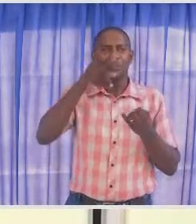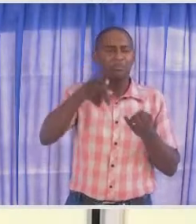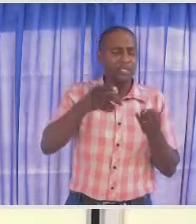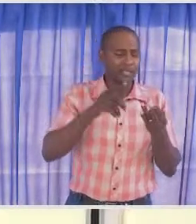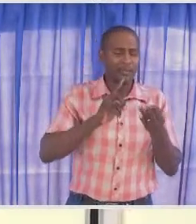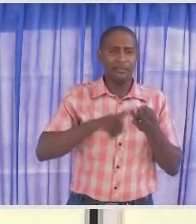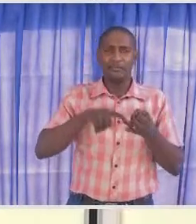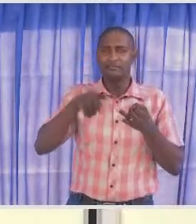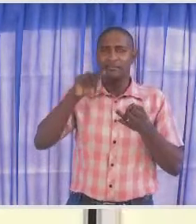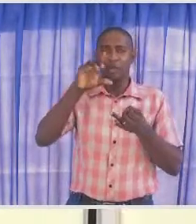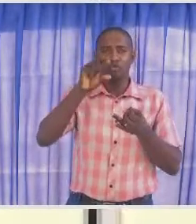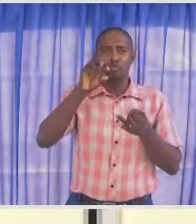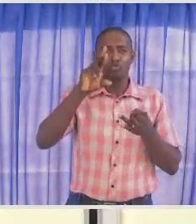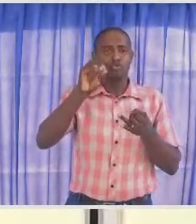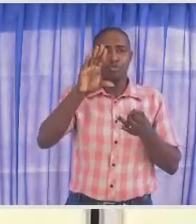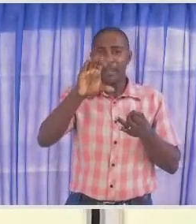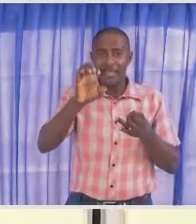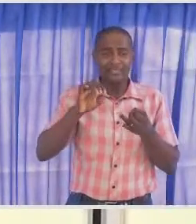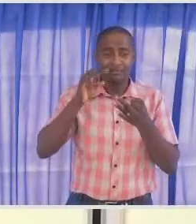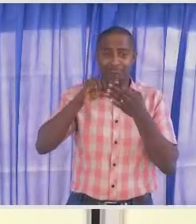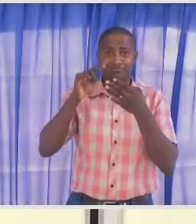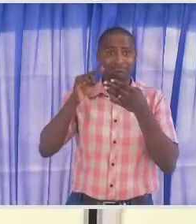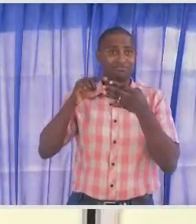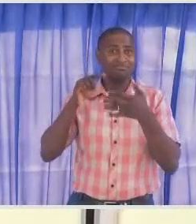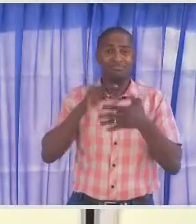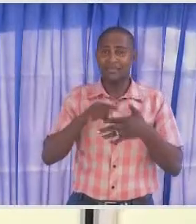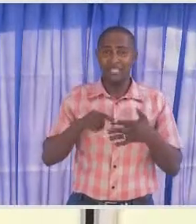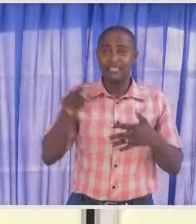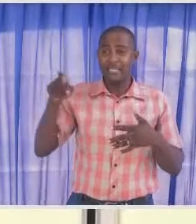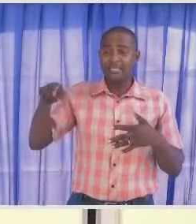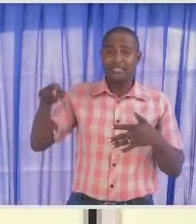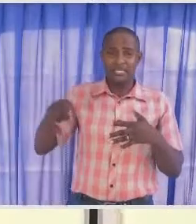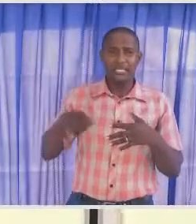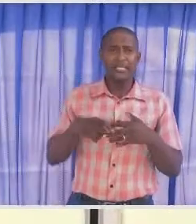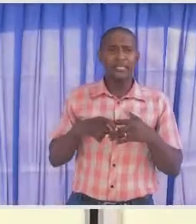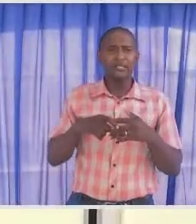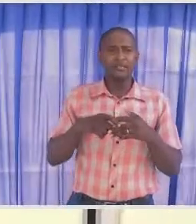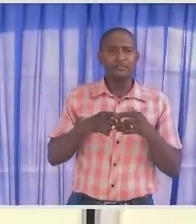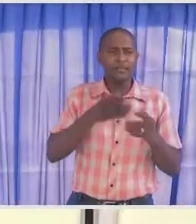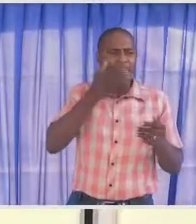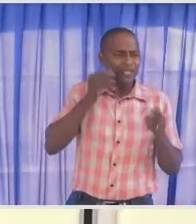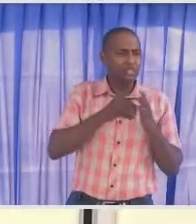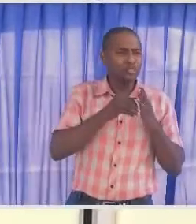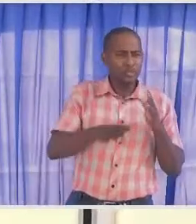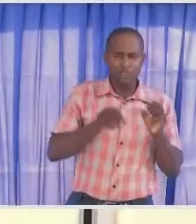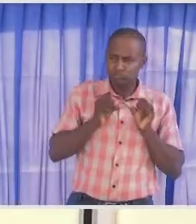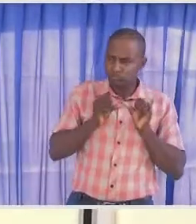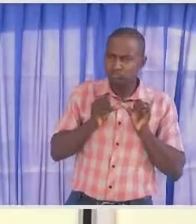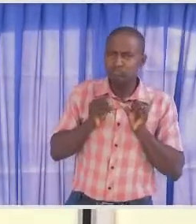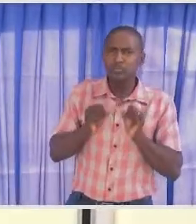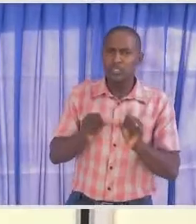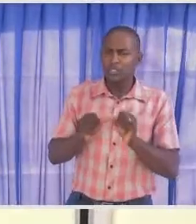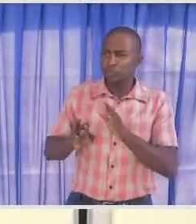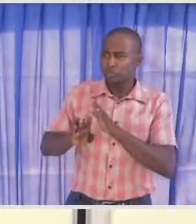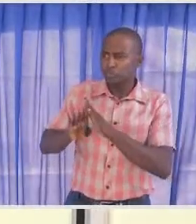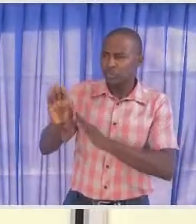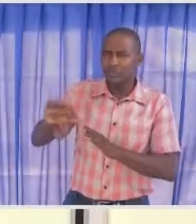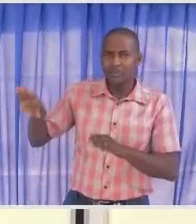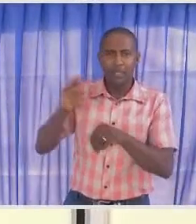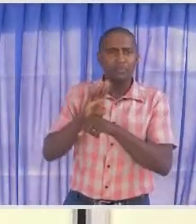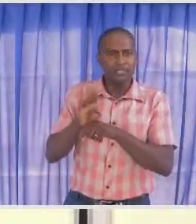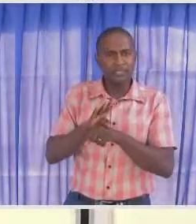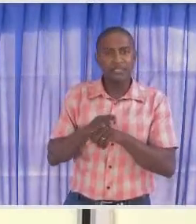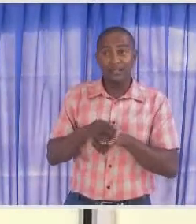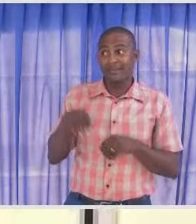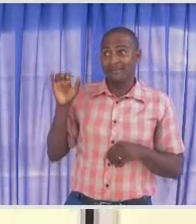well-trained graduates to continue developing our agro-processing industry. And the ministry is here to give that